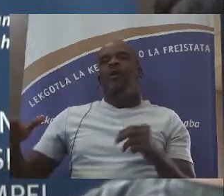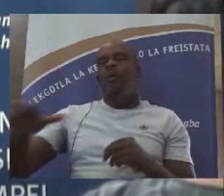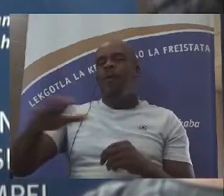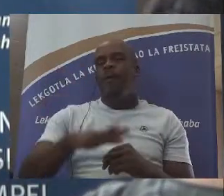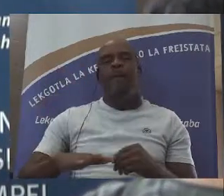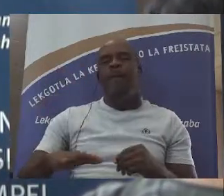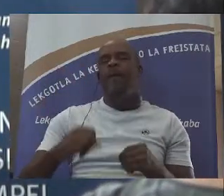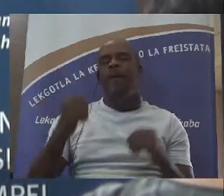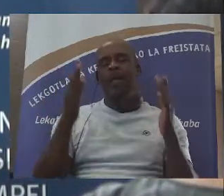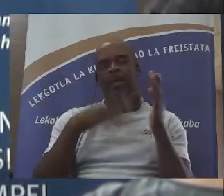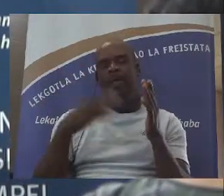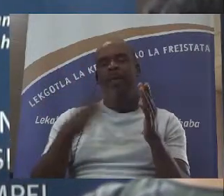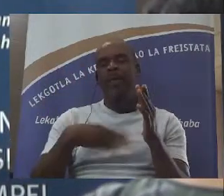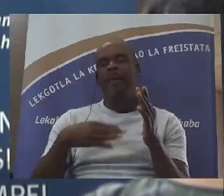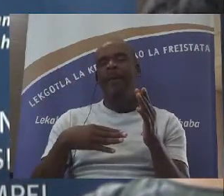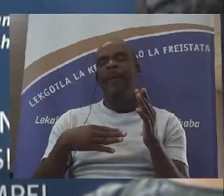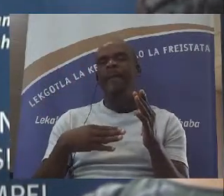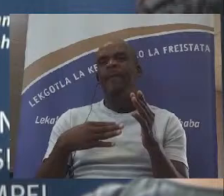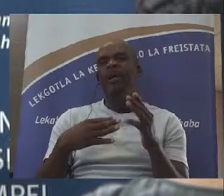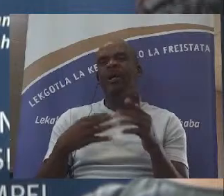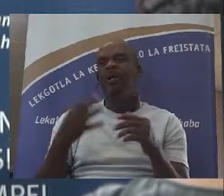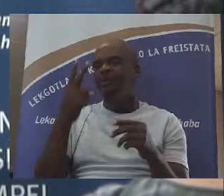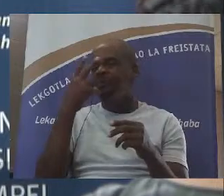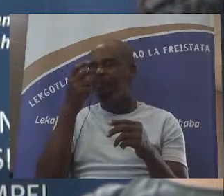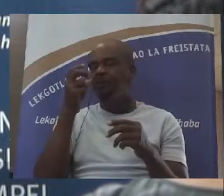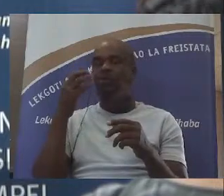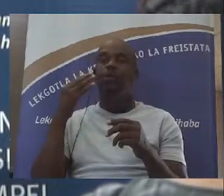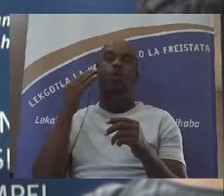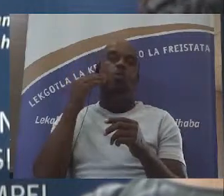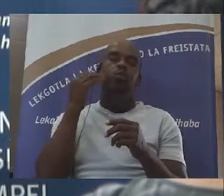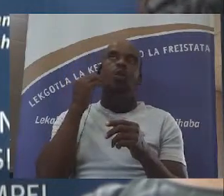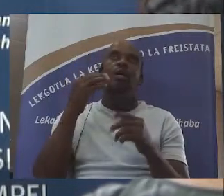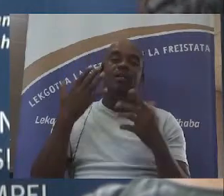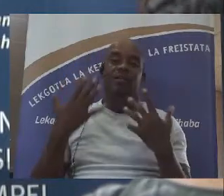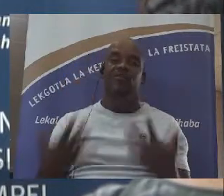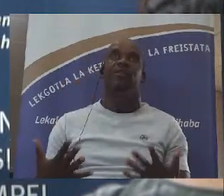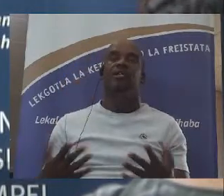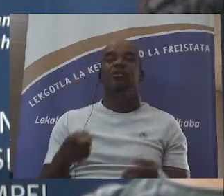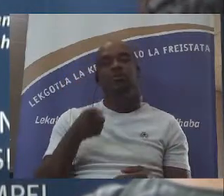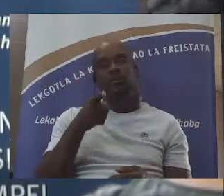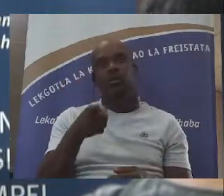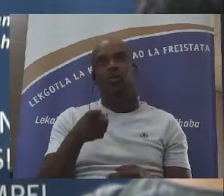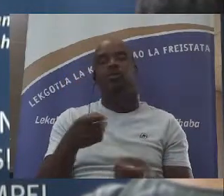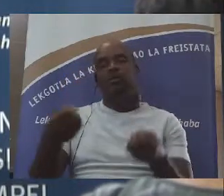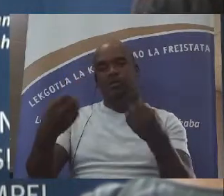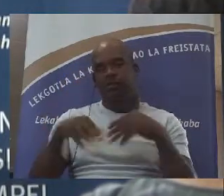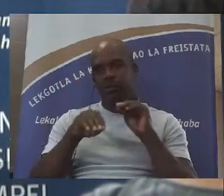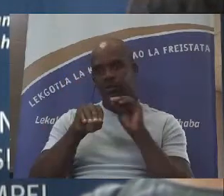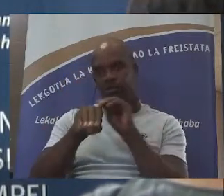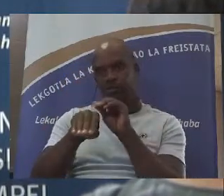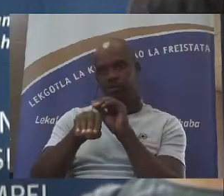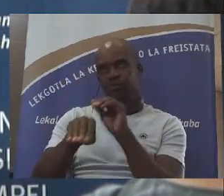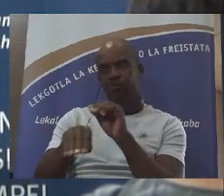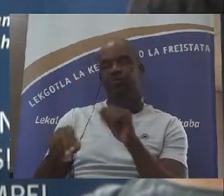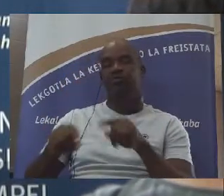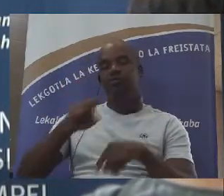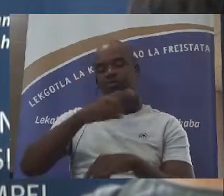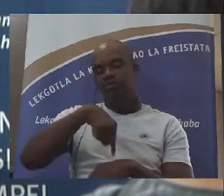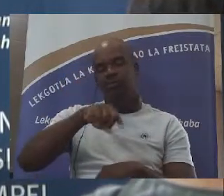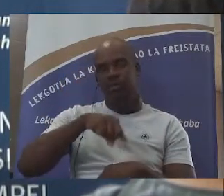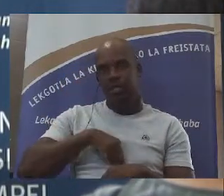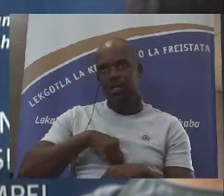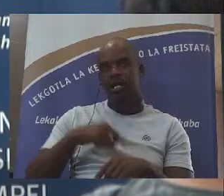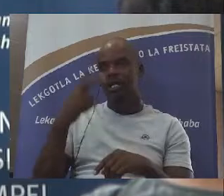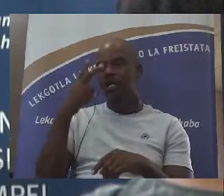ne ke kopa hore ntate mono re fumane e leng thuto ya hore le rona batho ba batsho